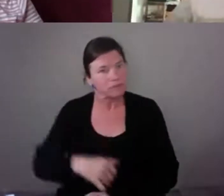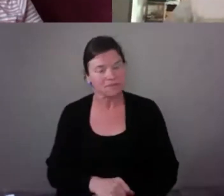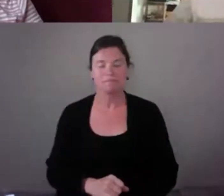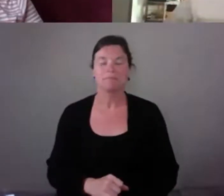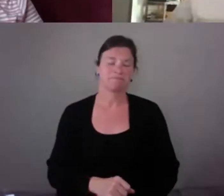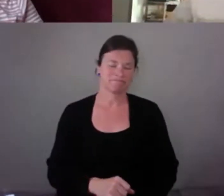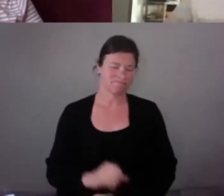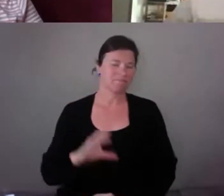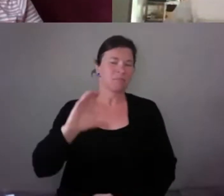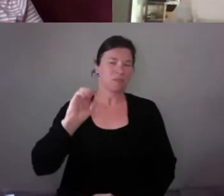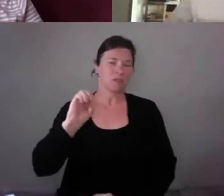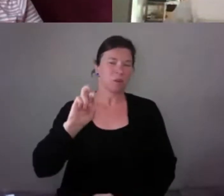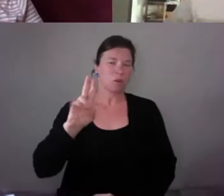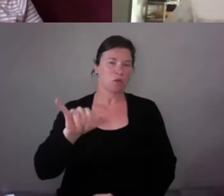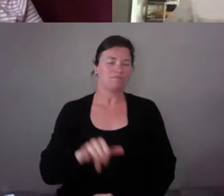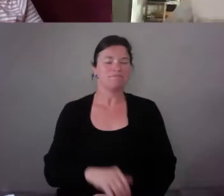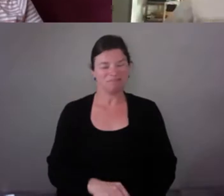a similar